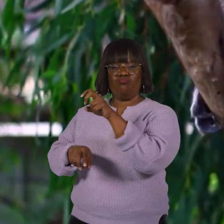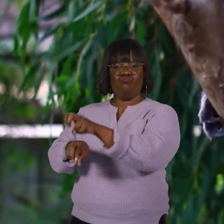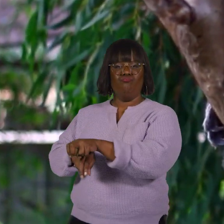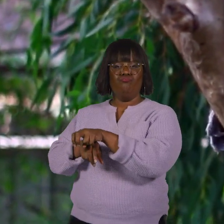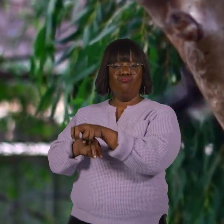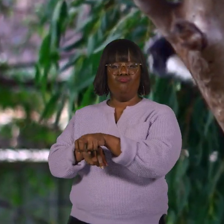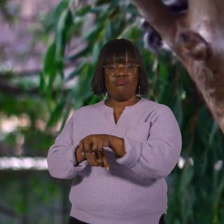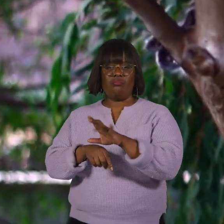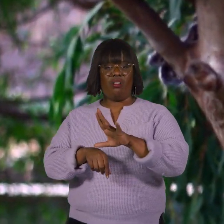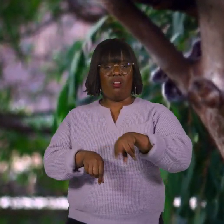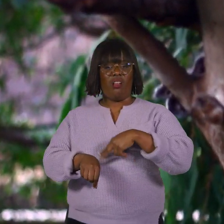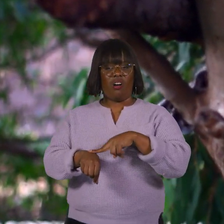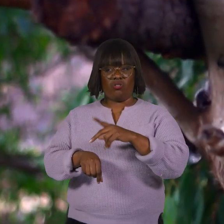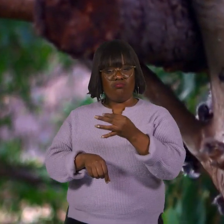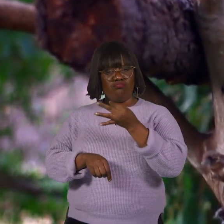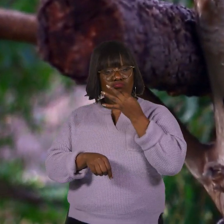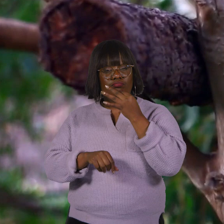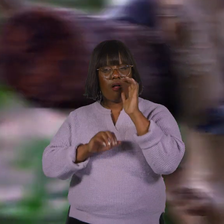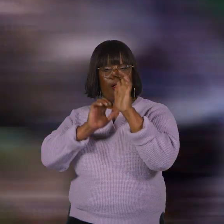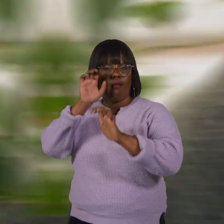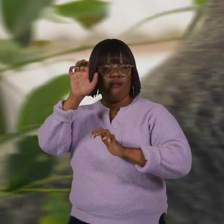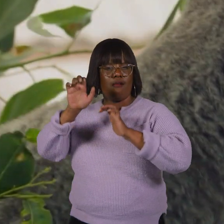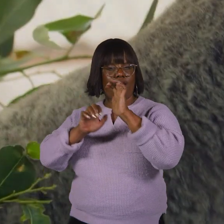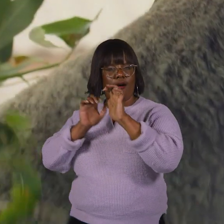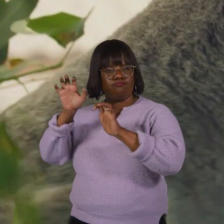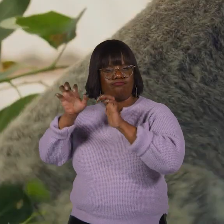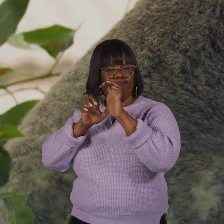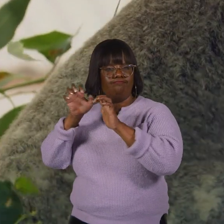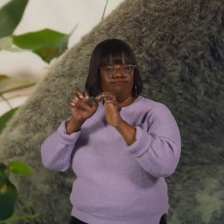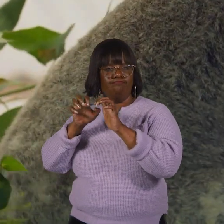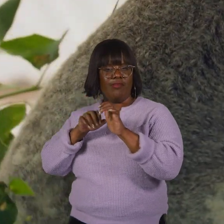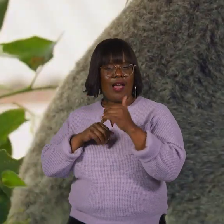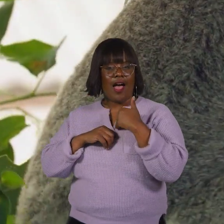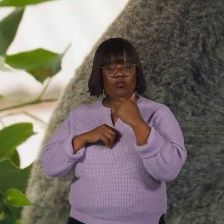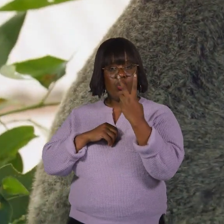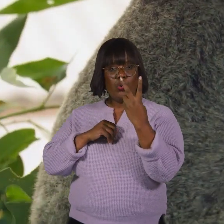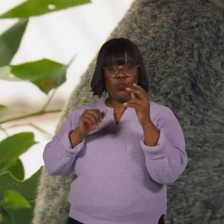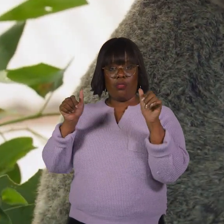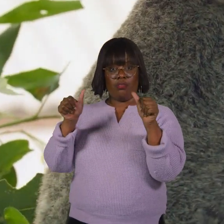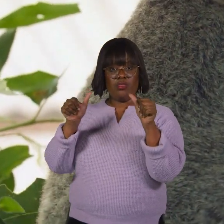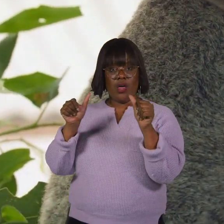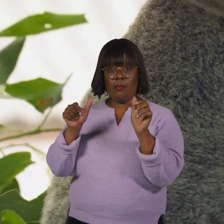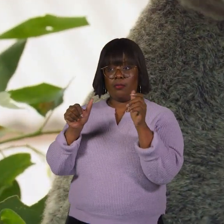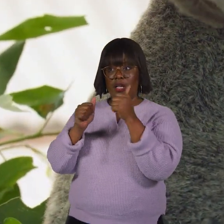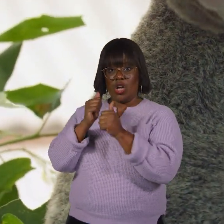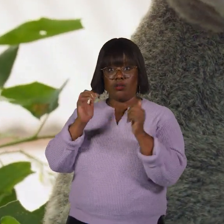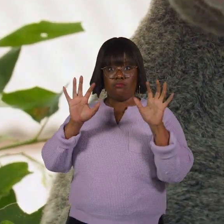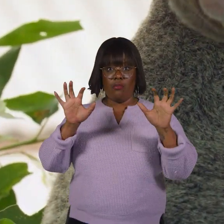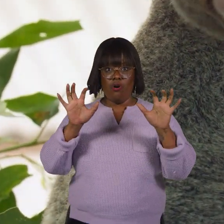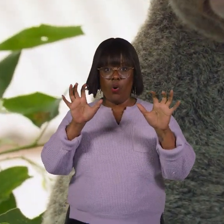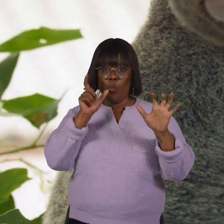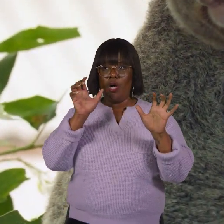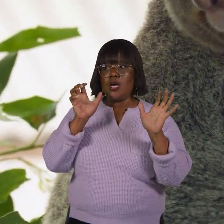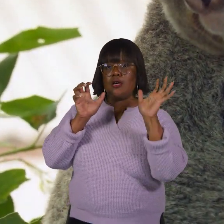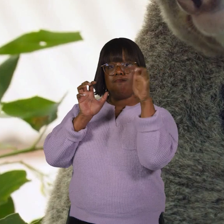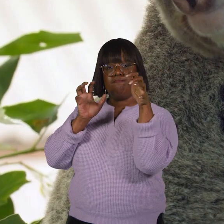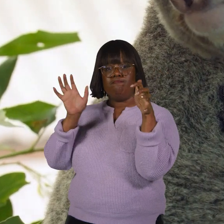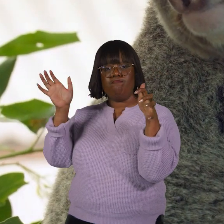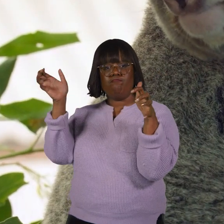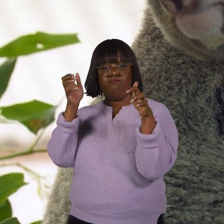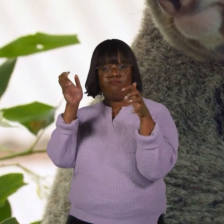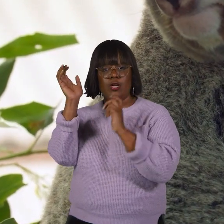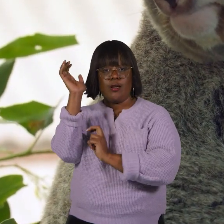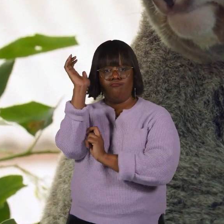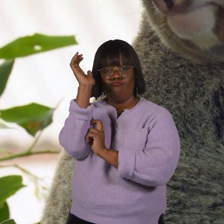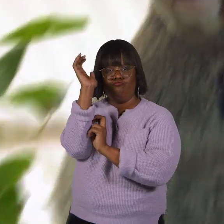Naturally, they are excellent climbers. They have two thumbs on each front paw to help them grip branches and climb